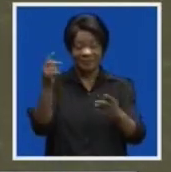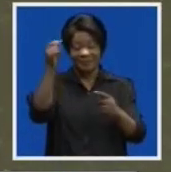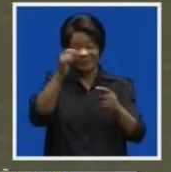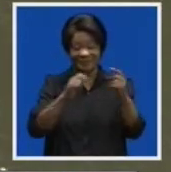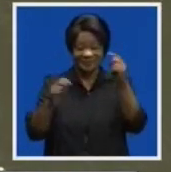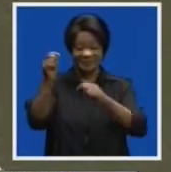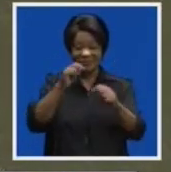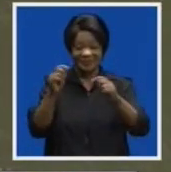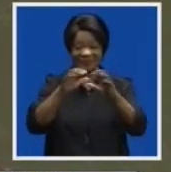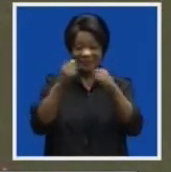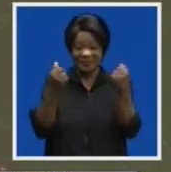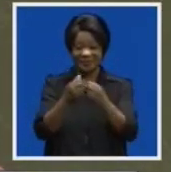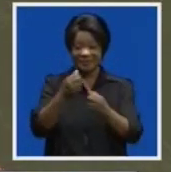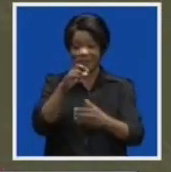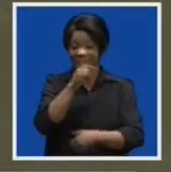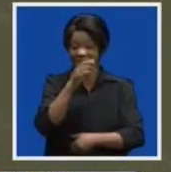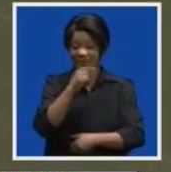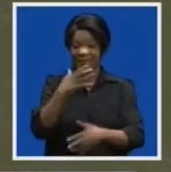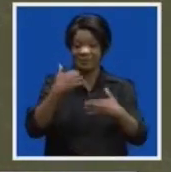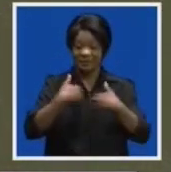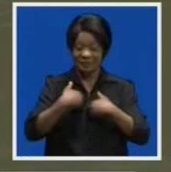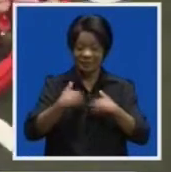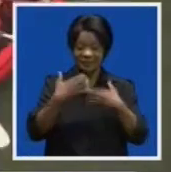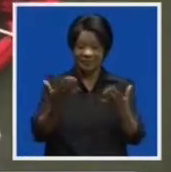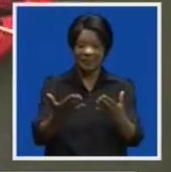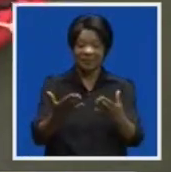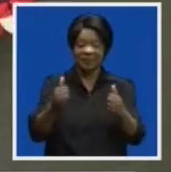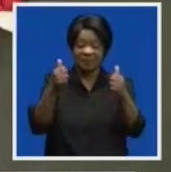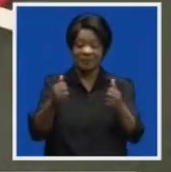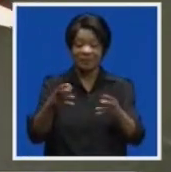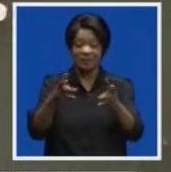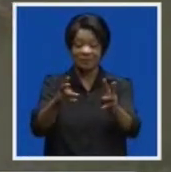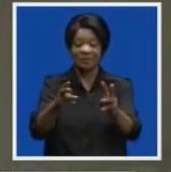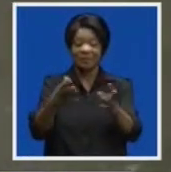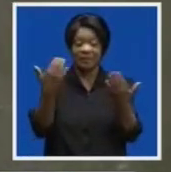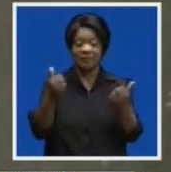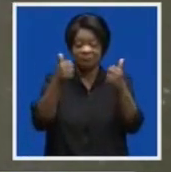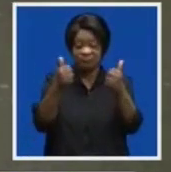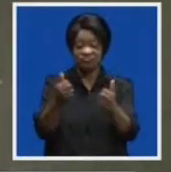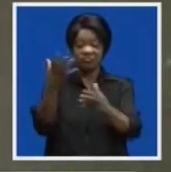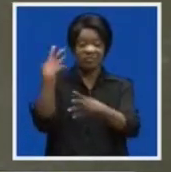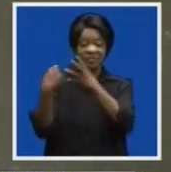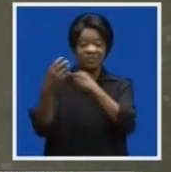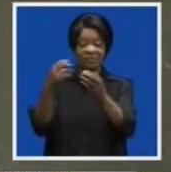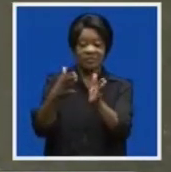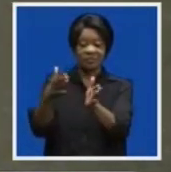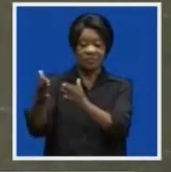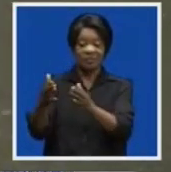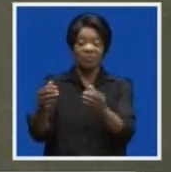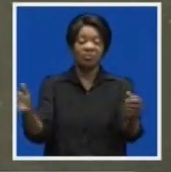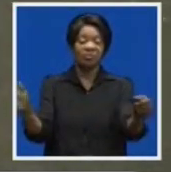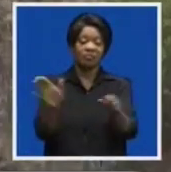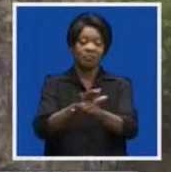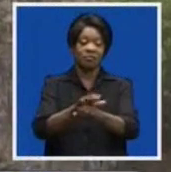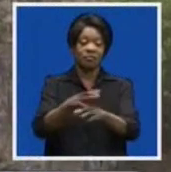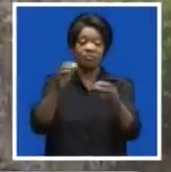eager to market the different moods of the Victoria Falls as a World Heritage Site that is always filled with